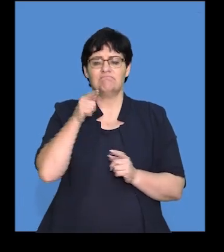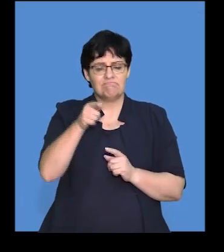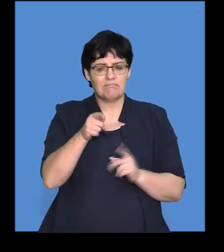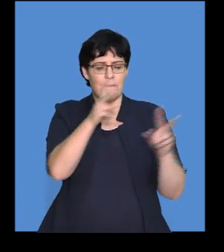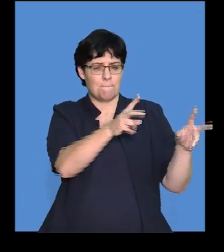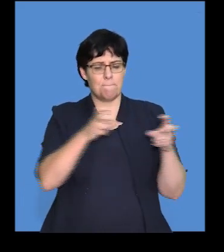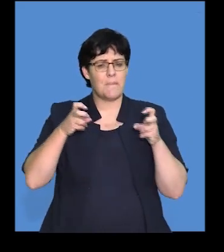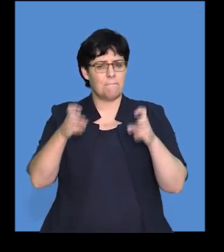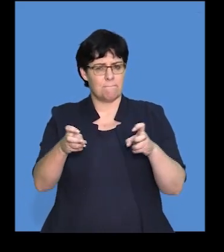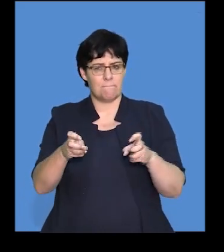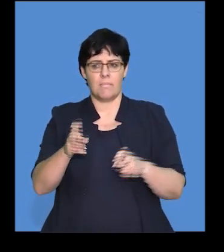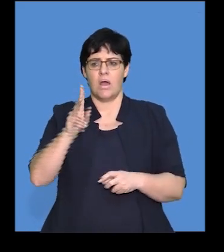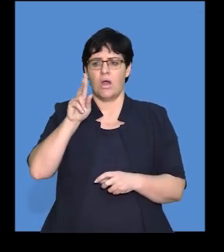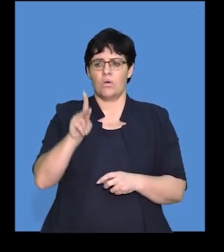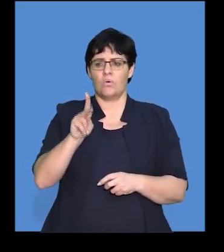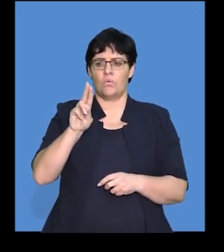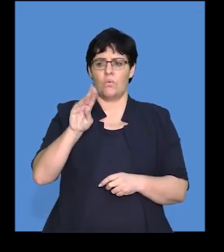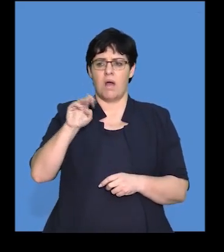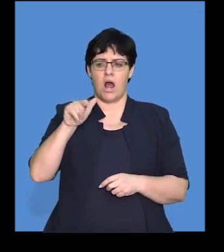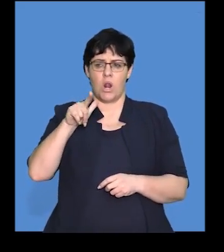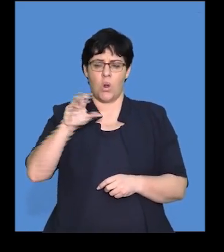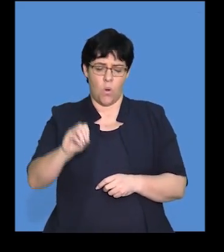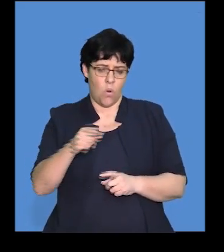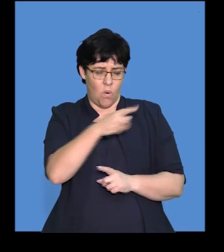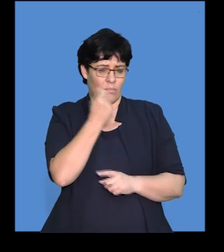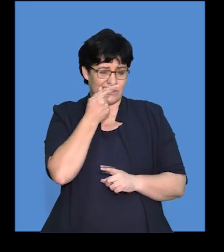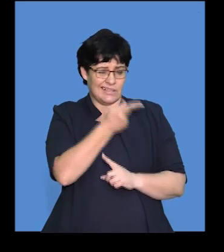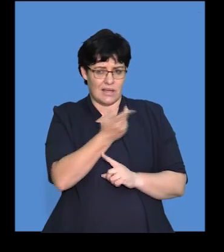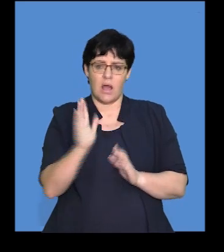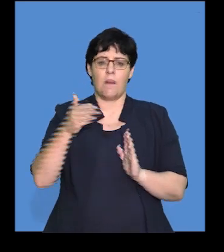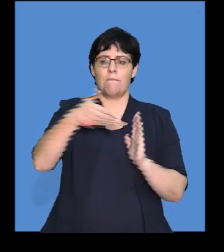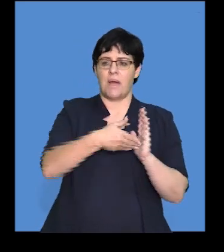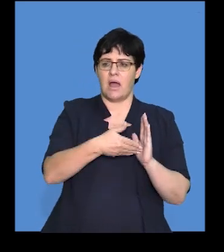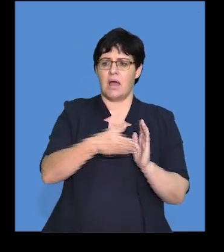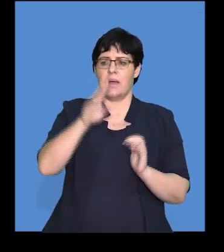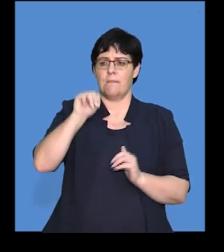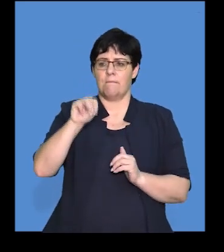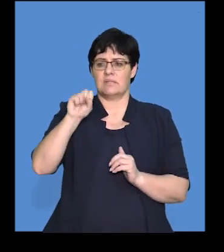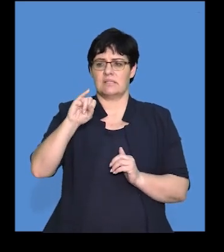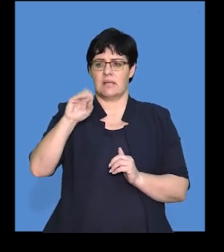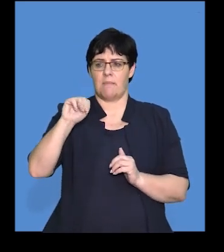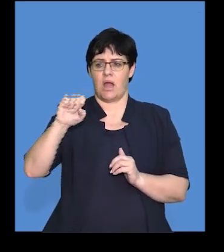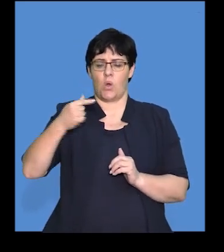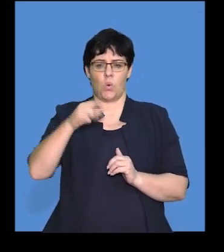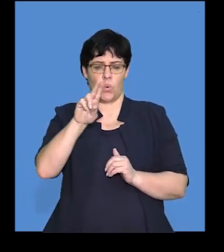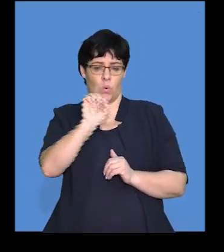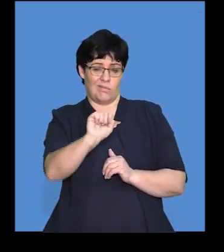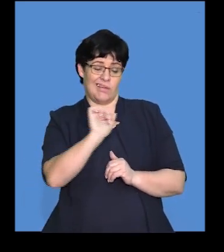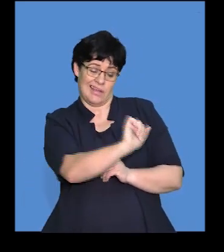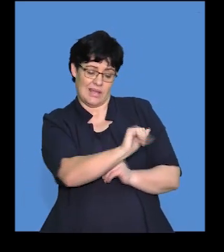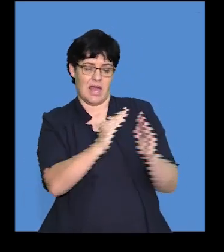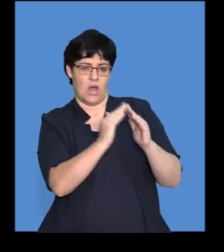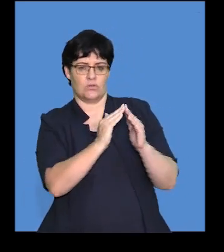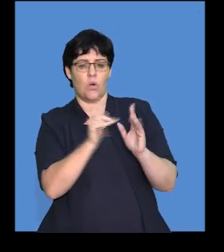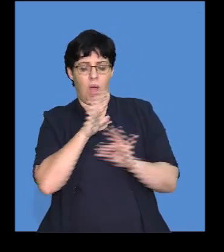extract where Kumalo, Mr. Kumalo, arrives at Mr. Msimango's house. Obviously, he had been